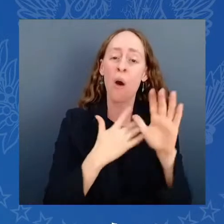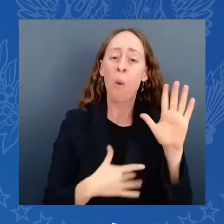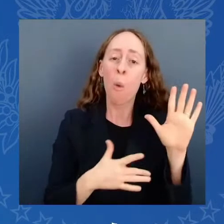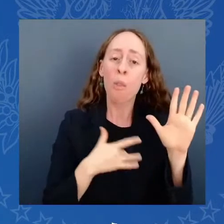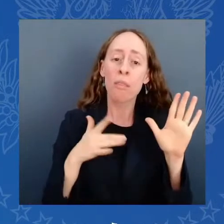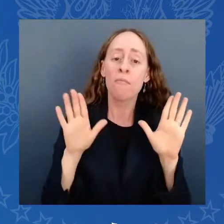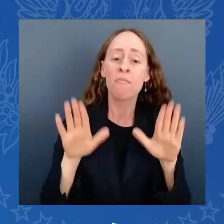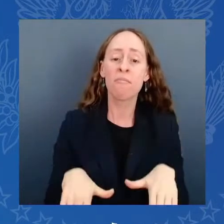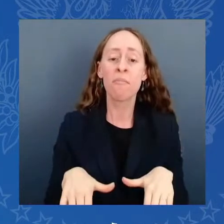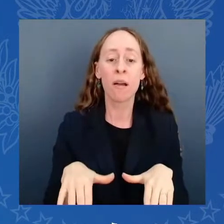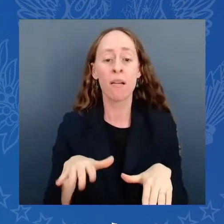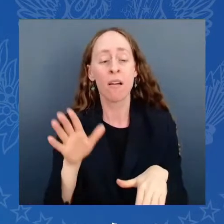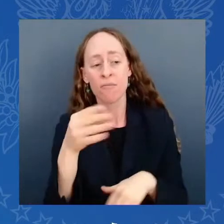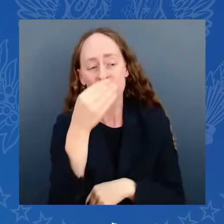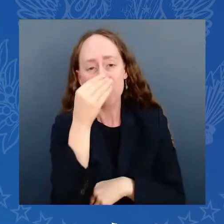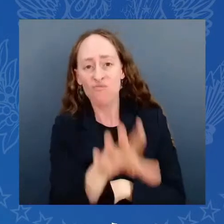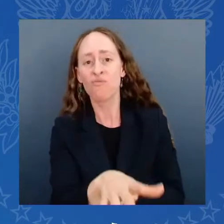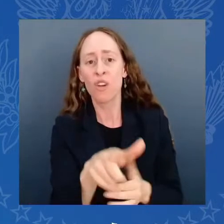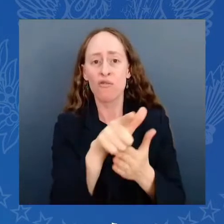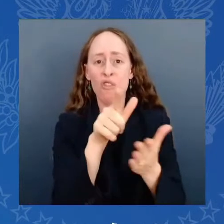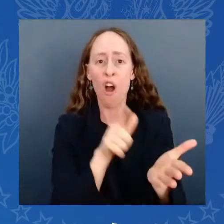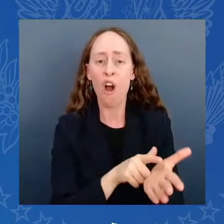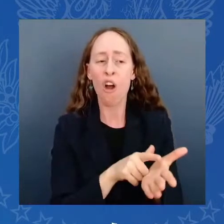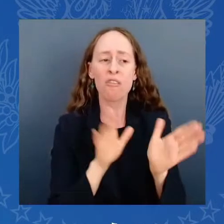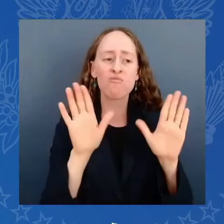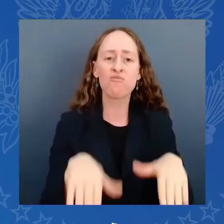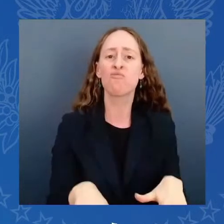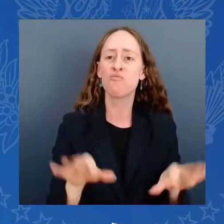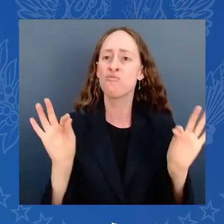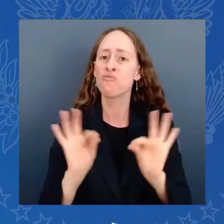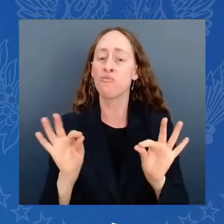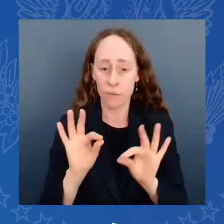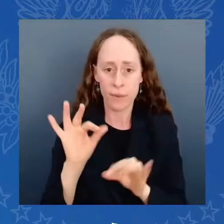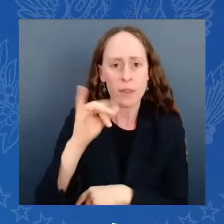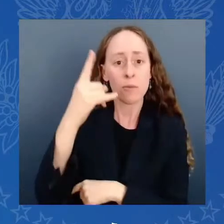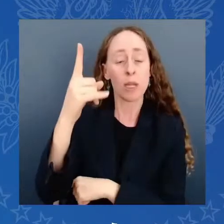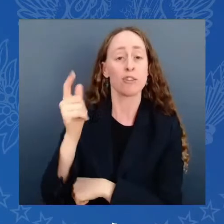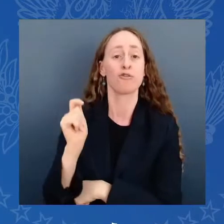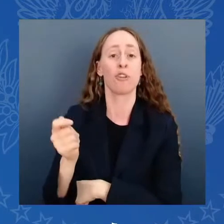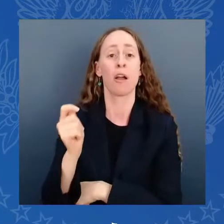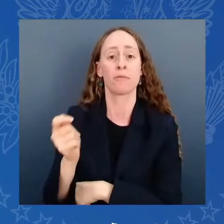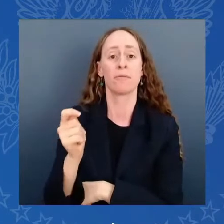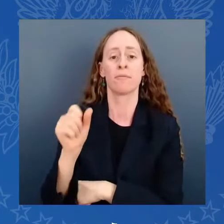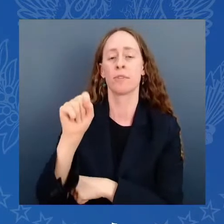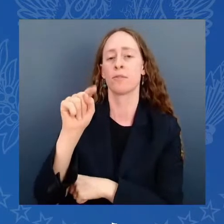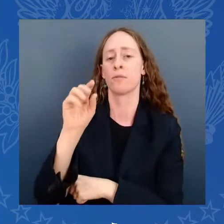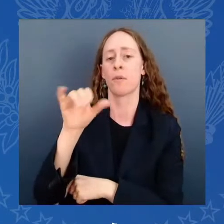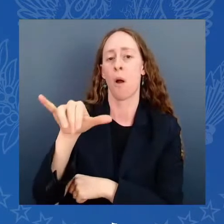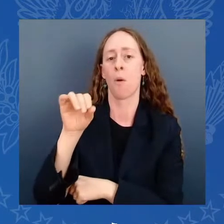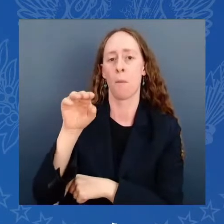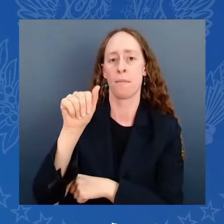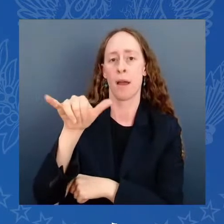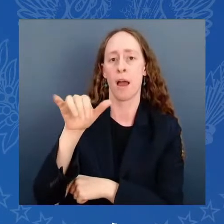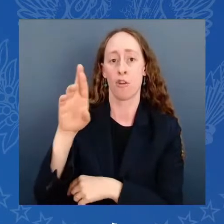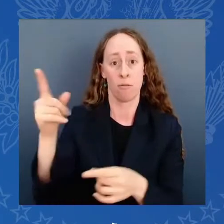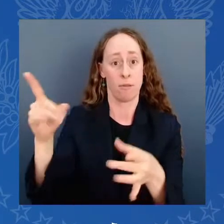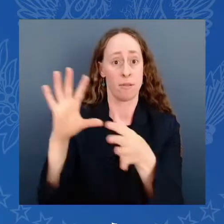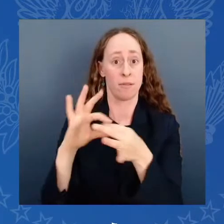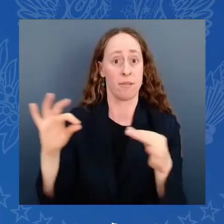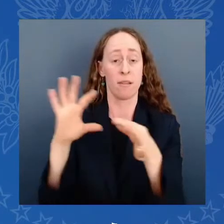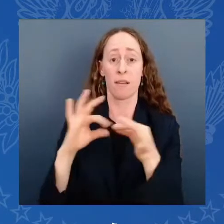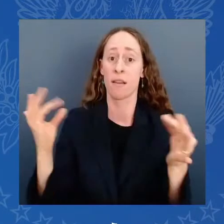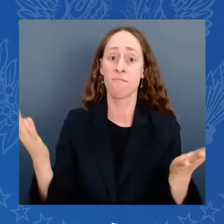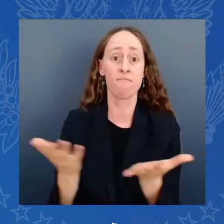her dissent, and I quote, "Under the majority's reasoning, the President now will be insulated from criminal